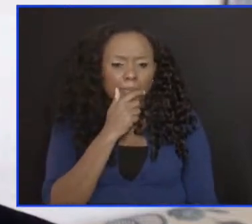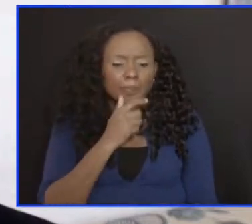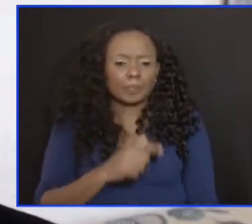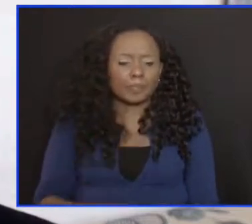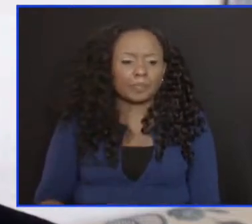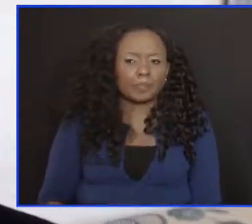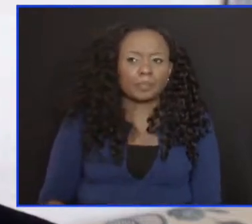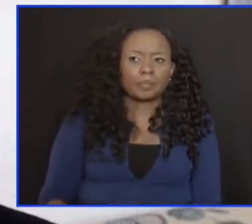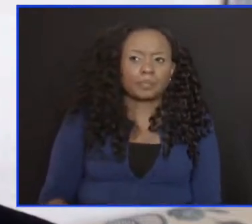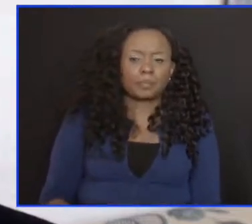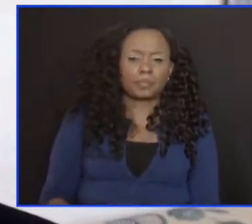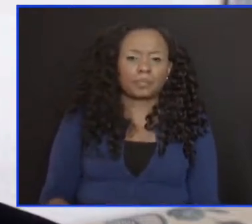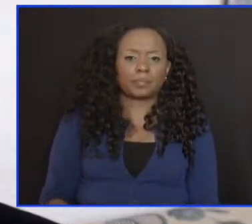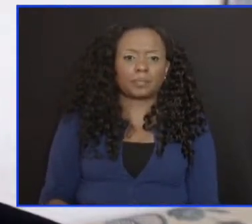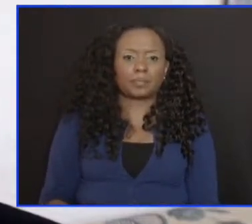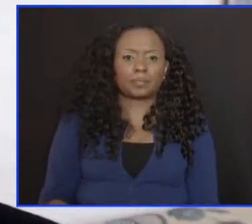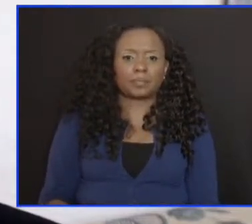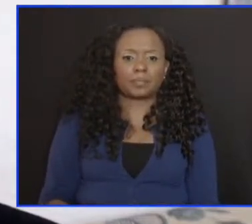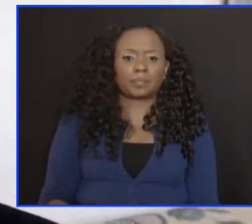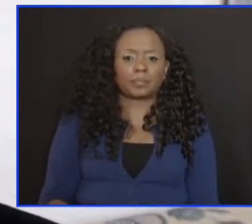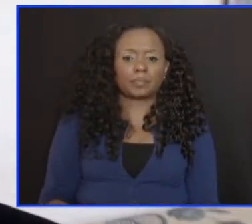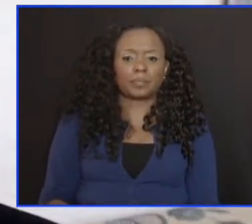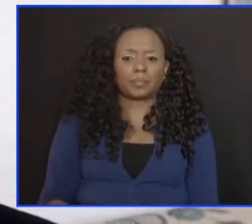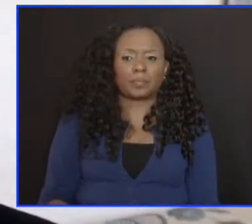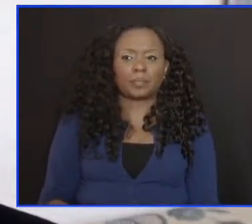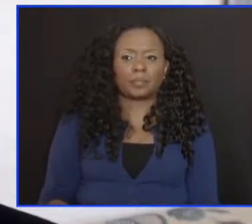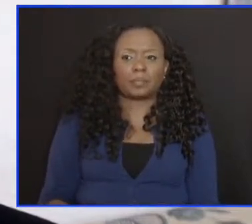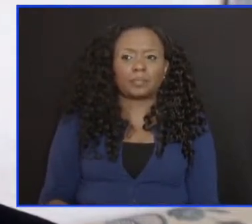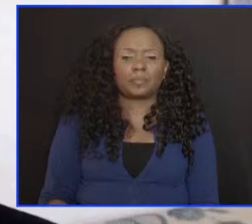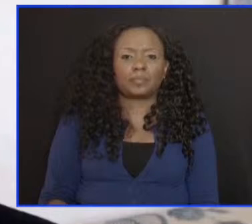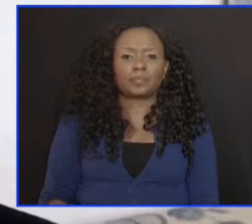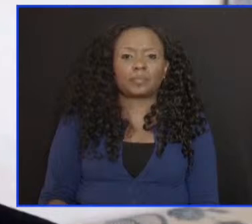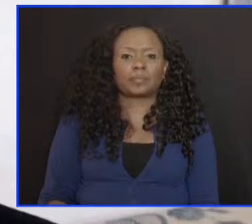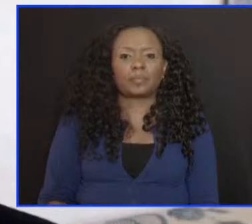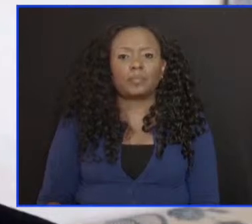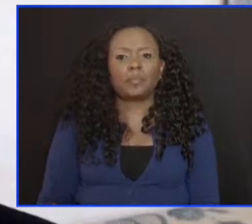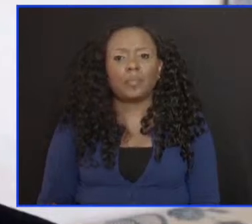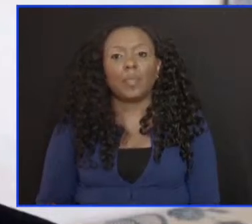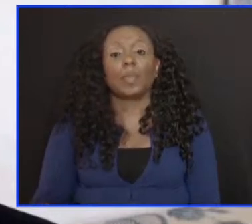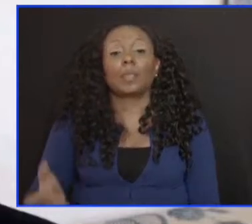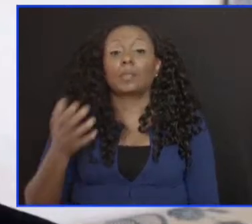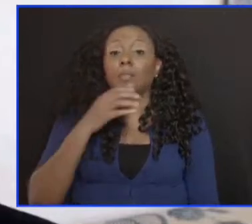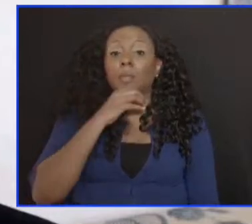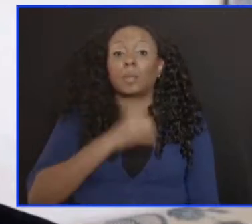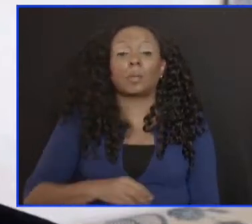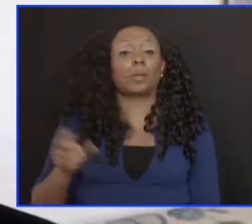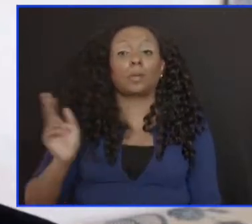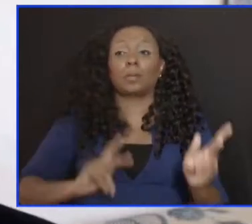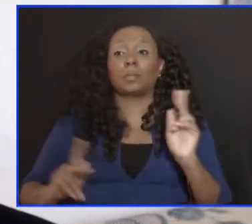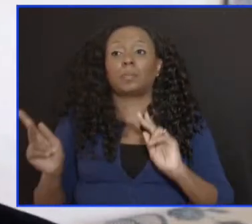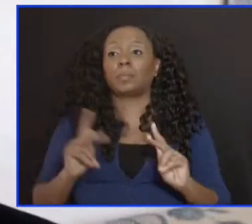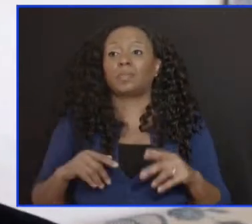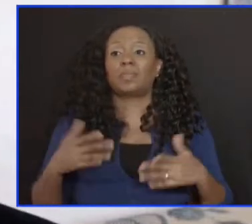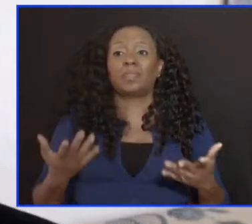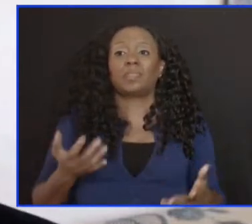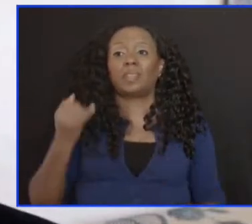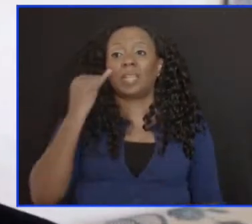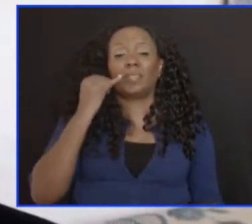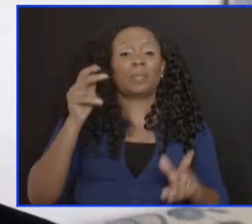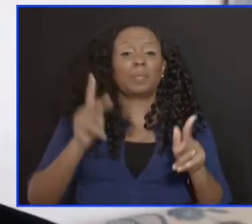look, the fittest will have to survive. The elderly, if a person